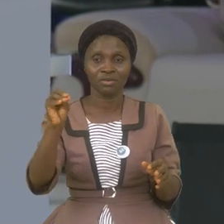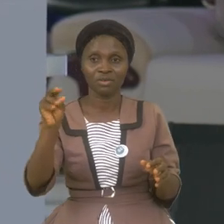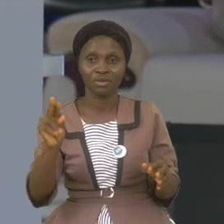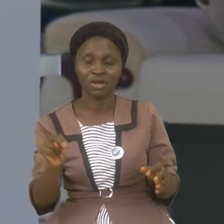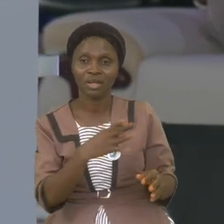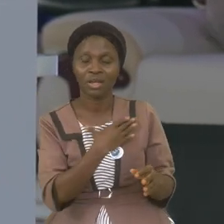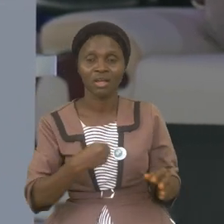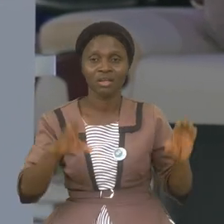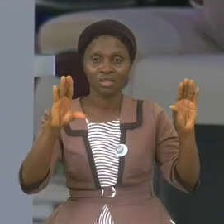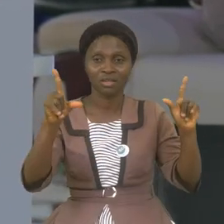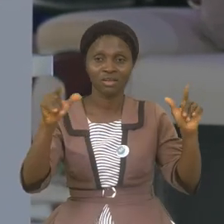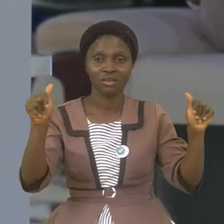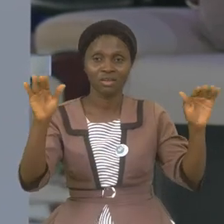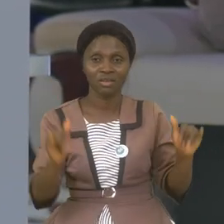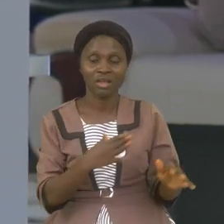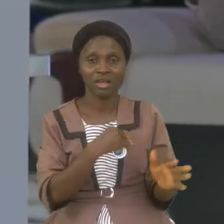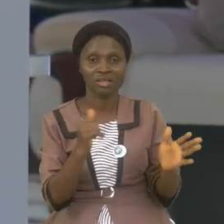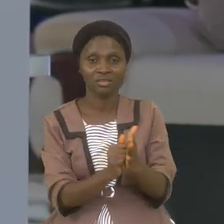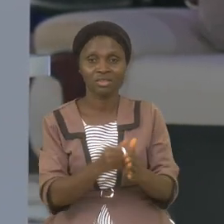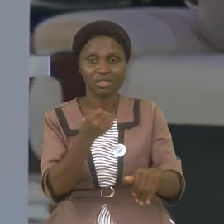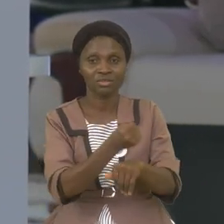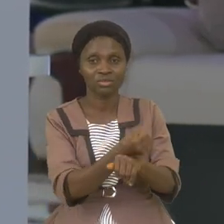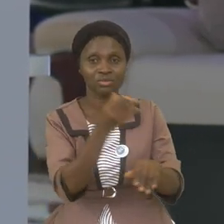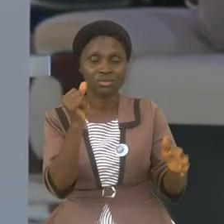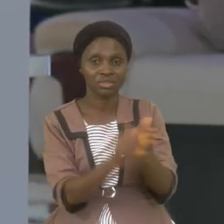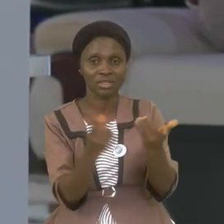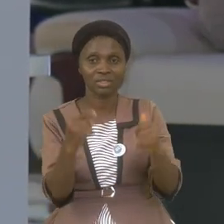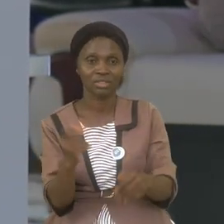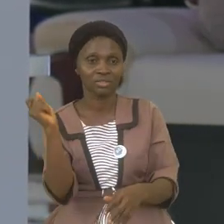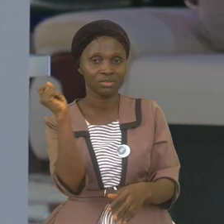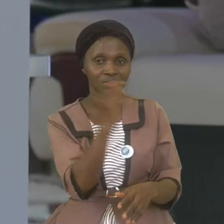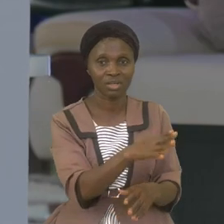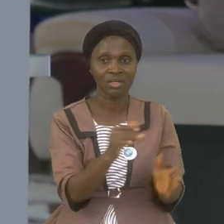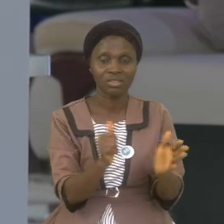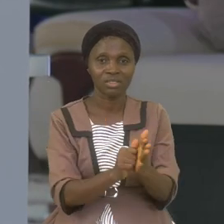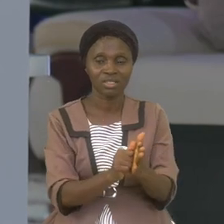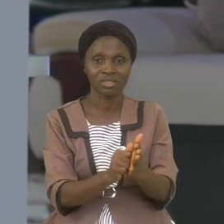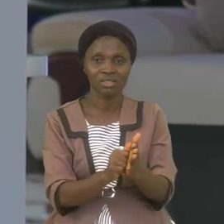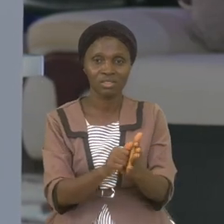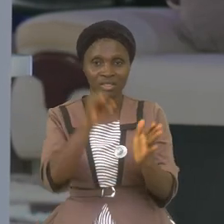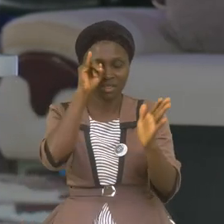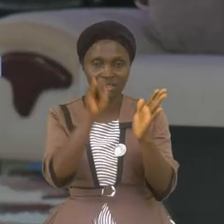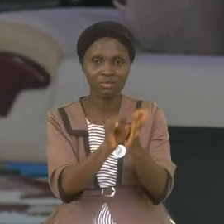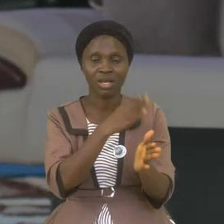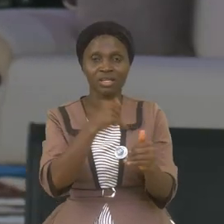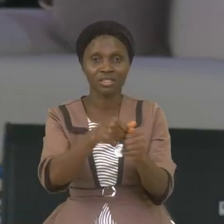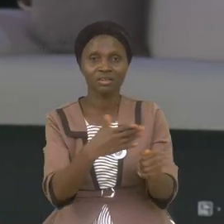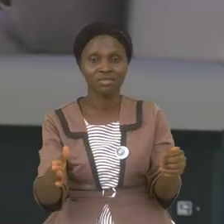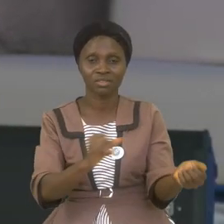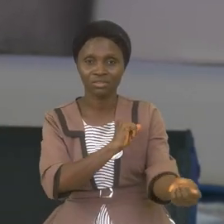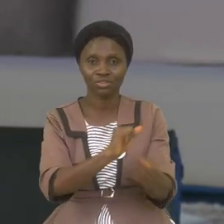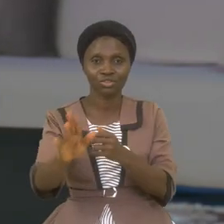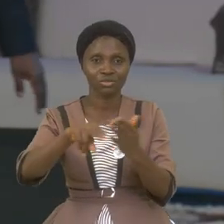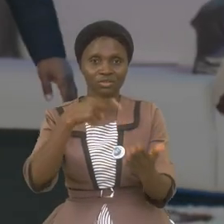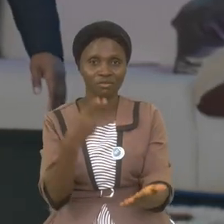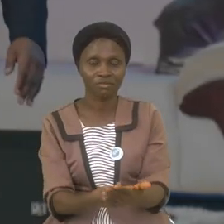that stone that came will strike that image, everything will be shattered and become chaff, and the wind